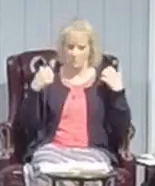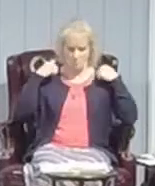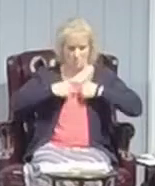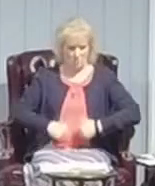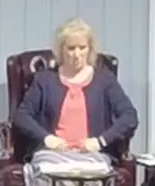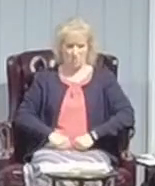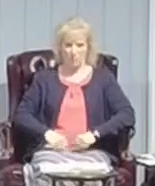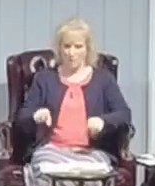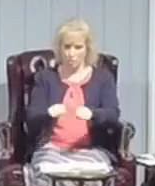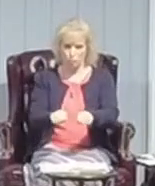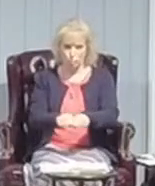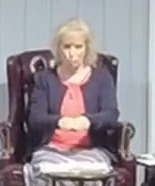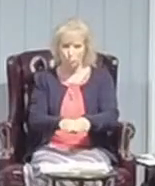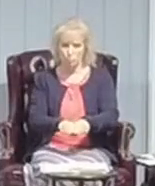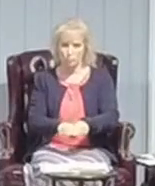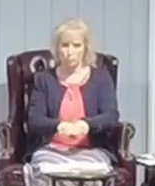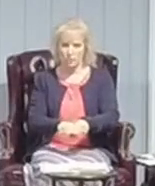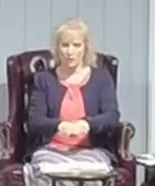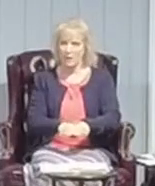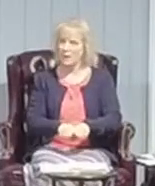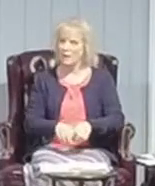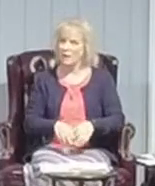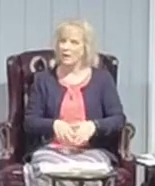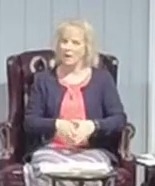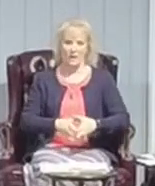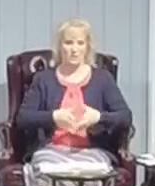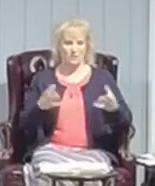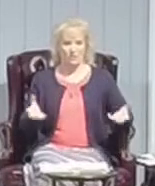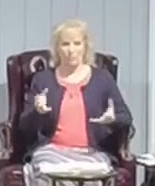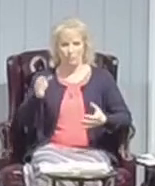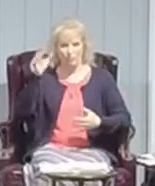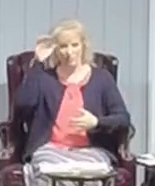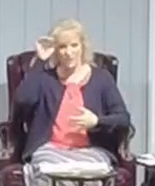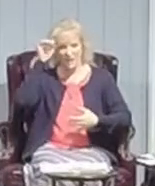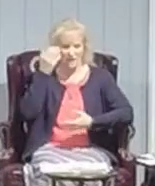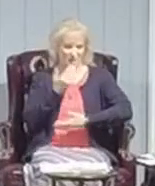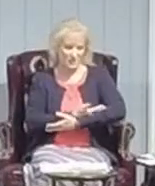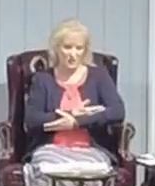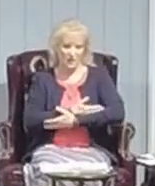feast. But he was the prodigal son.